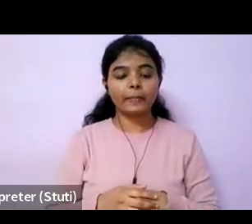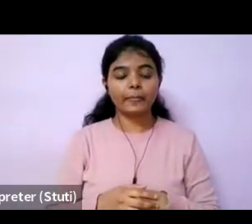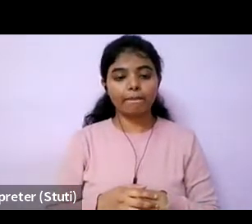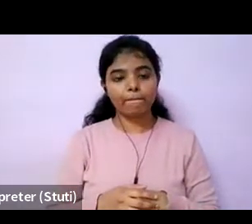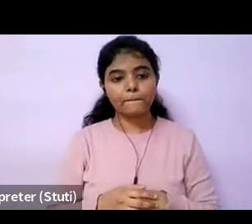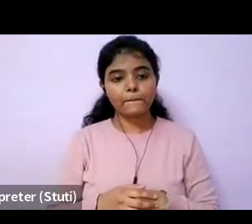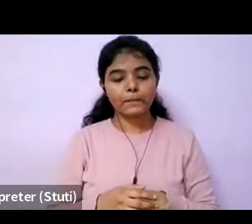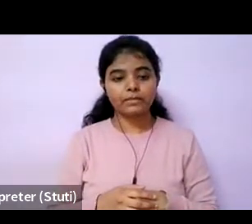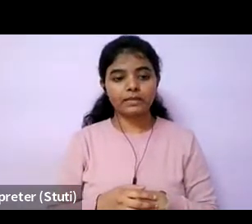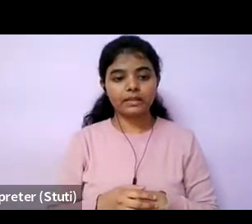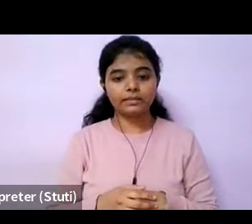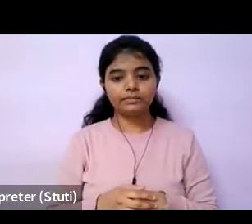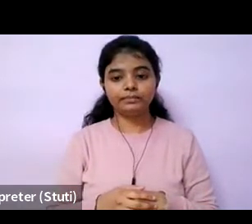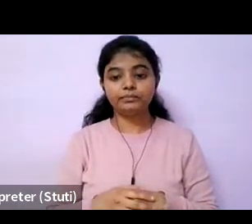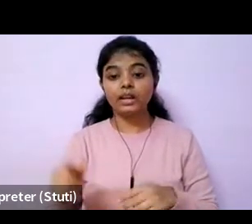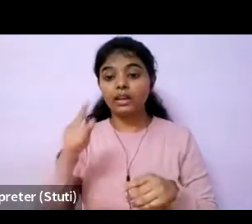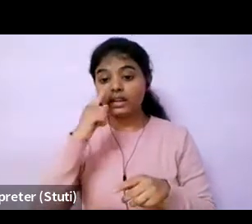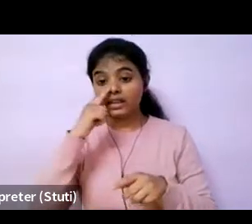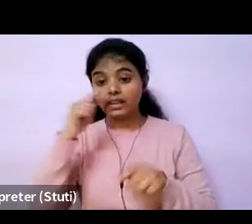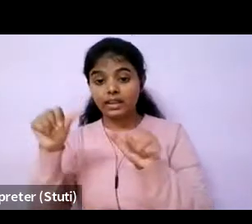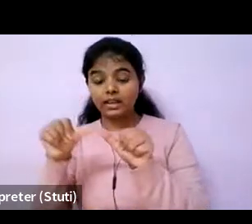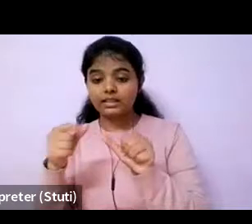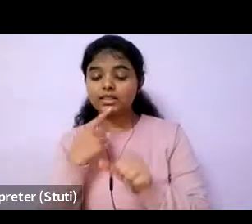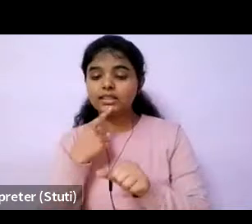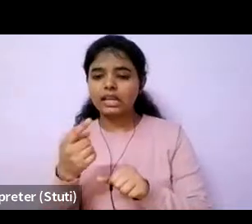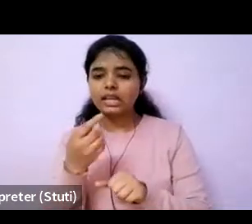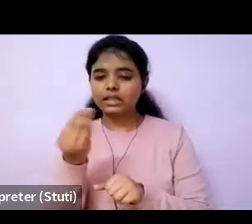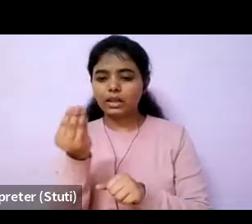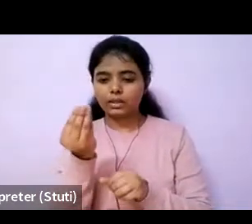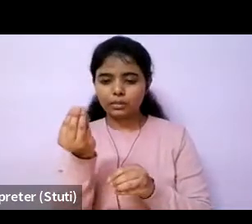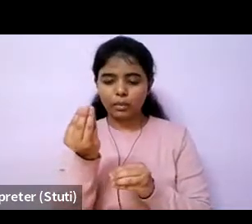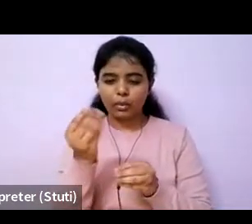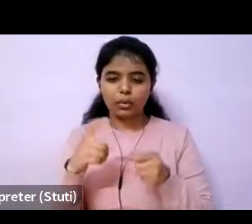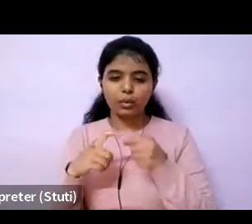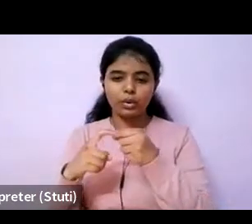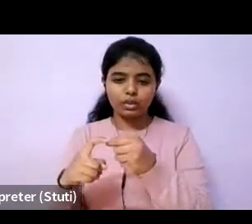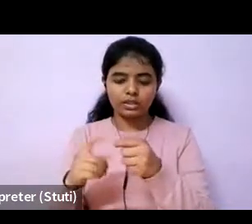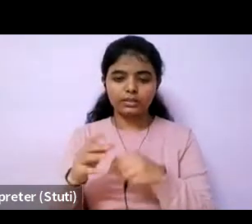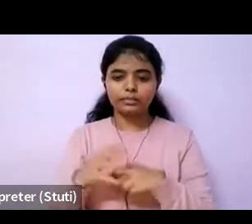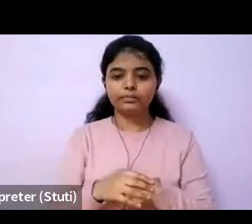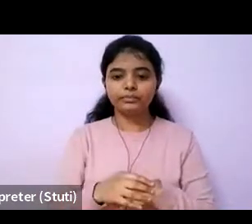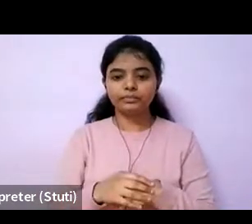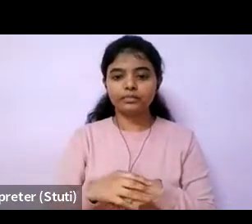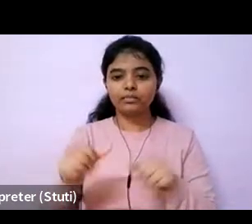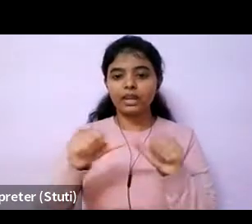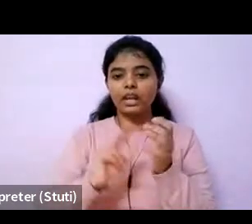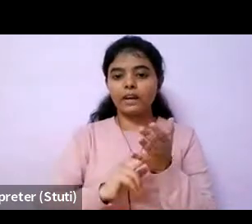you. Okay. There are a couple of questions from Anwesha too.